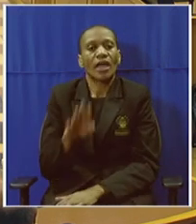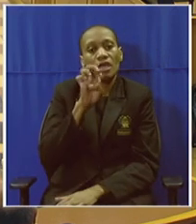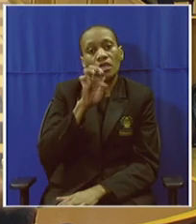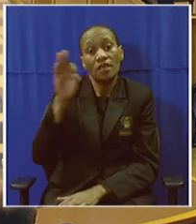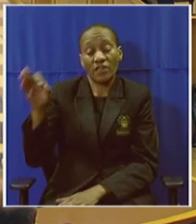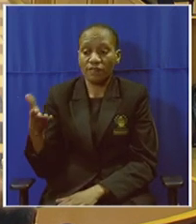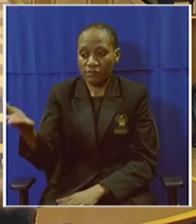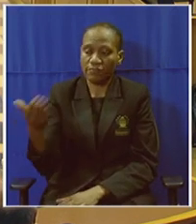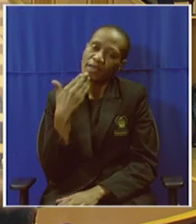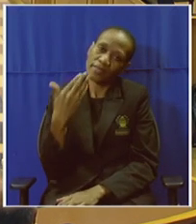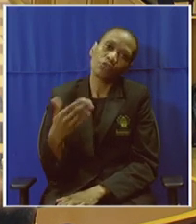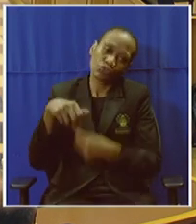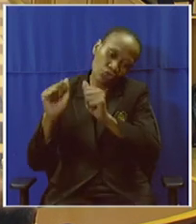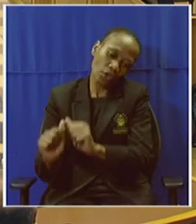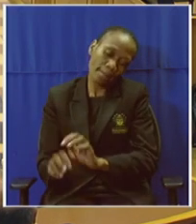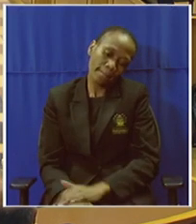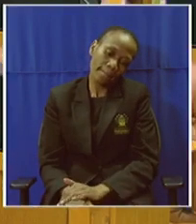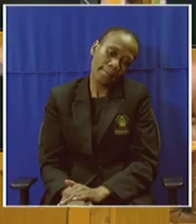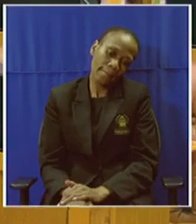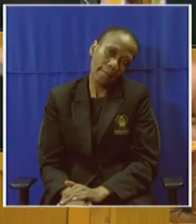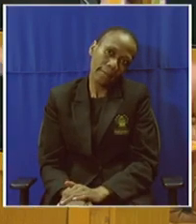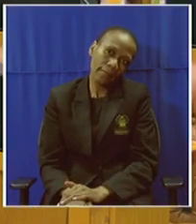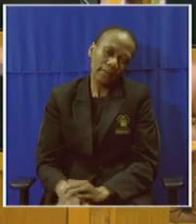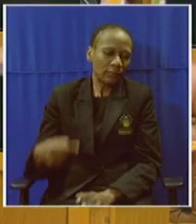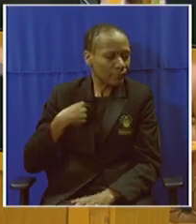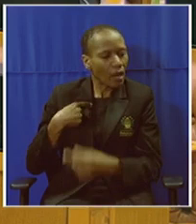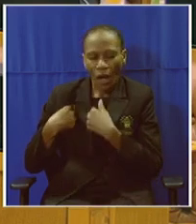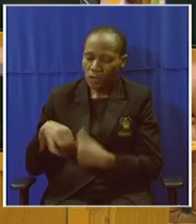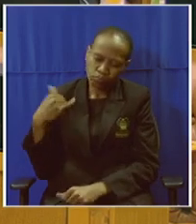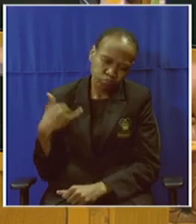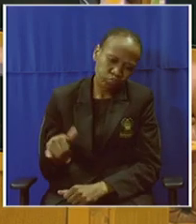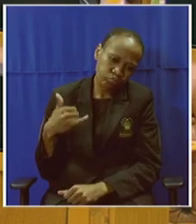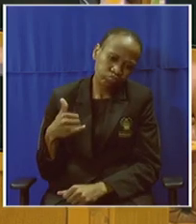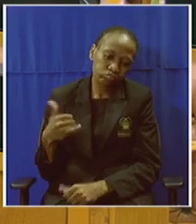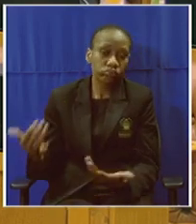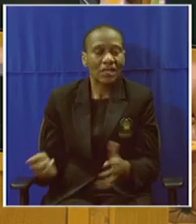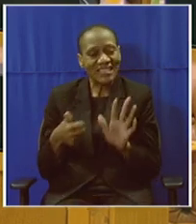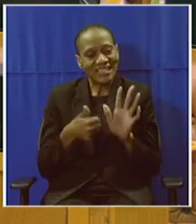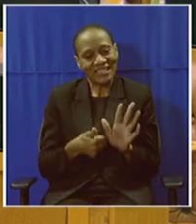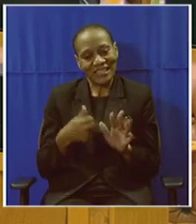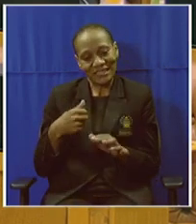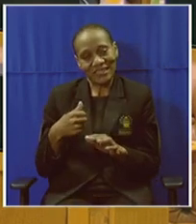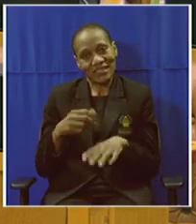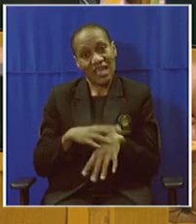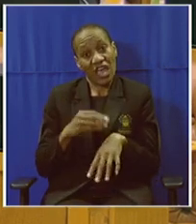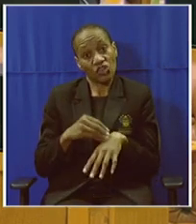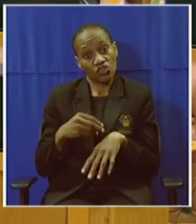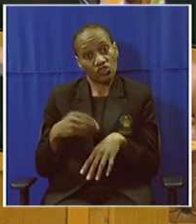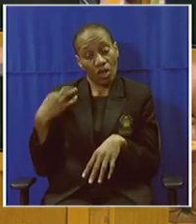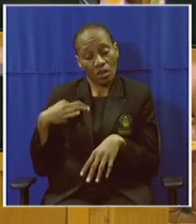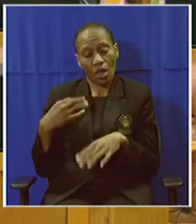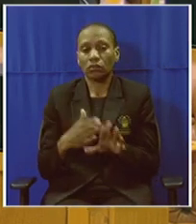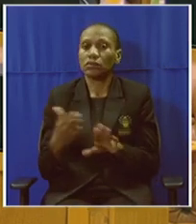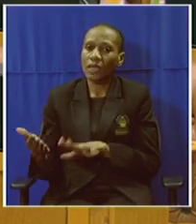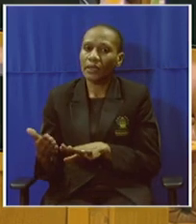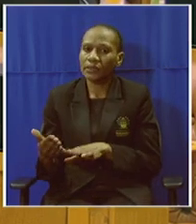Thank you very much, House Chair. Our hearts bleed with pain. The passing of a six-year-old girl, Boitumelo, who was raped and died